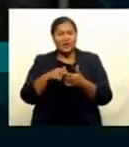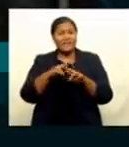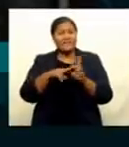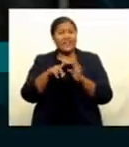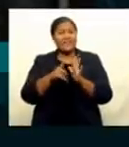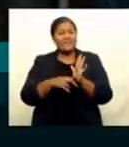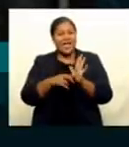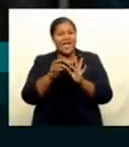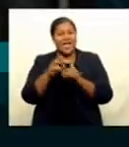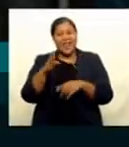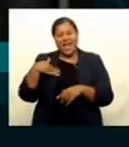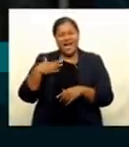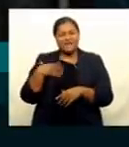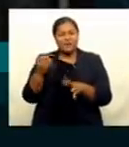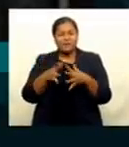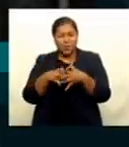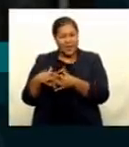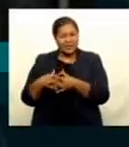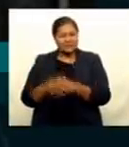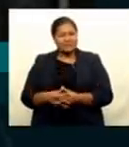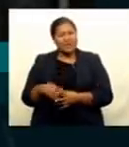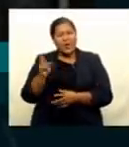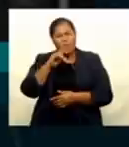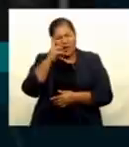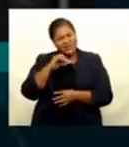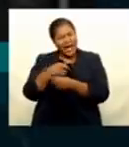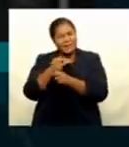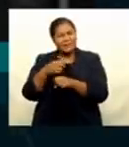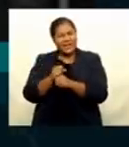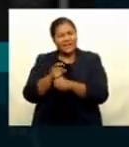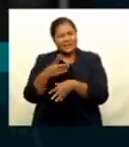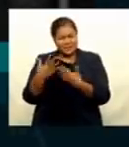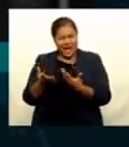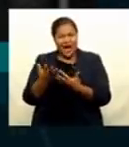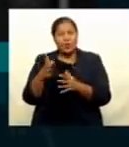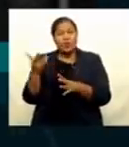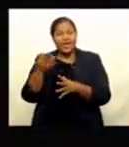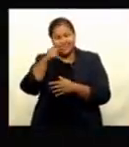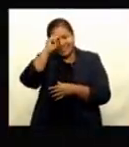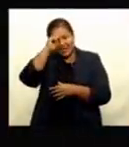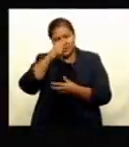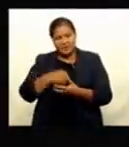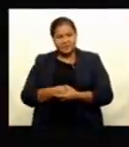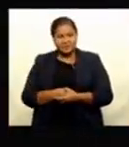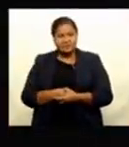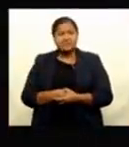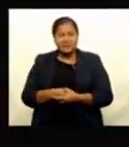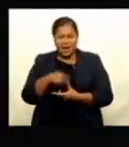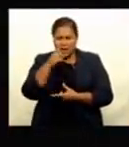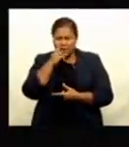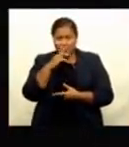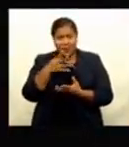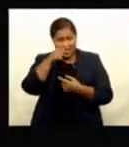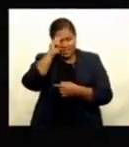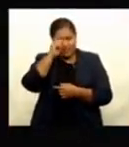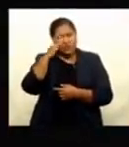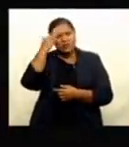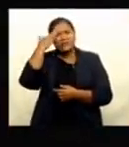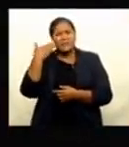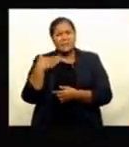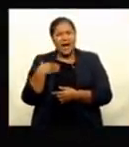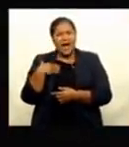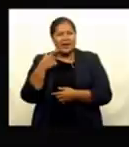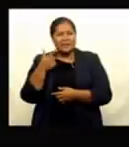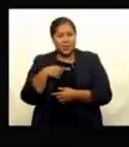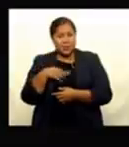Naikaso live from the west. Felipe, what else can you tell us about the current situation in Tavua? Residents of Tavua have also been reminded that if